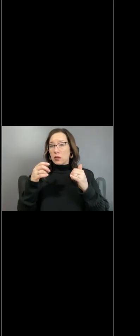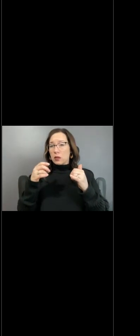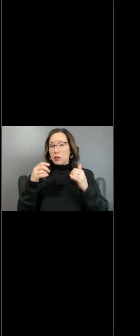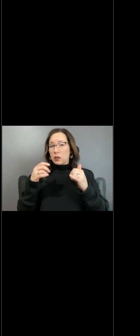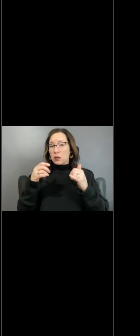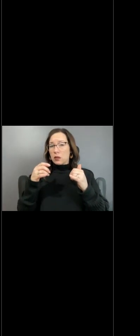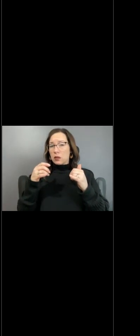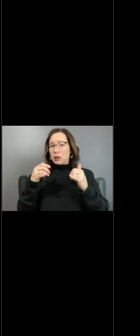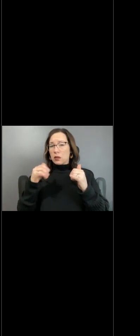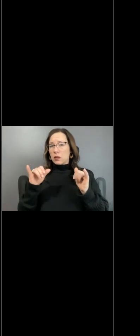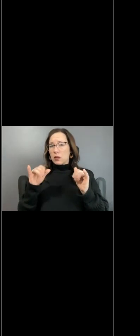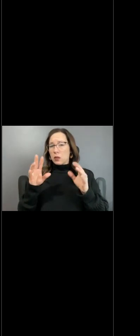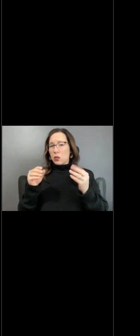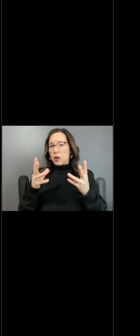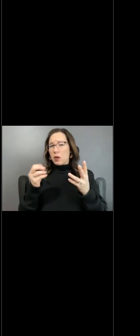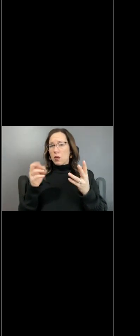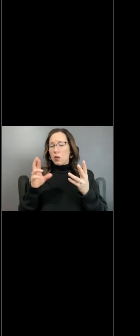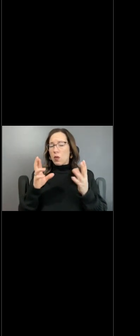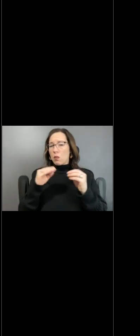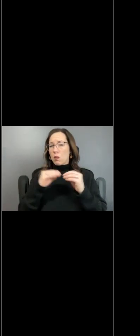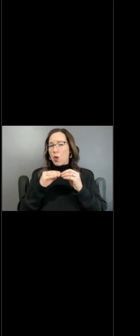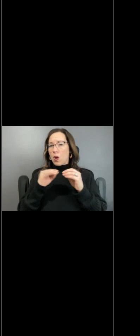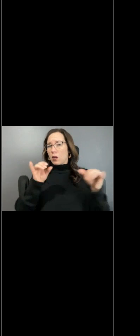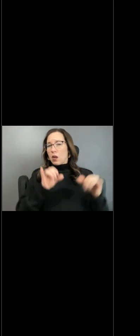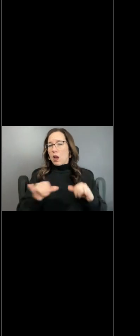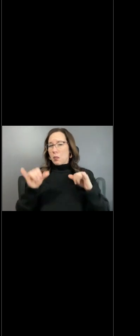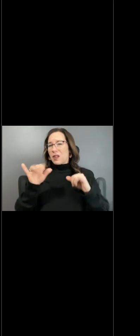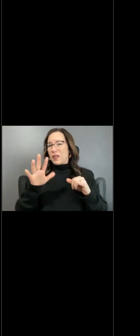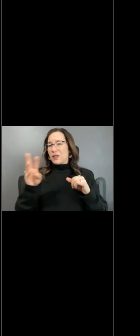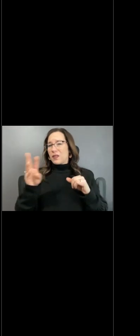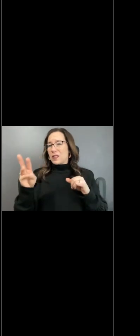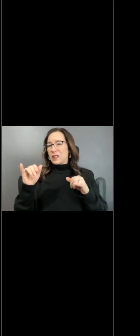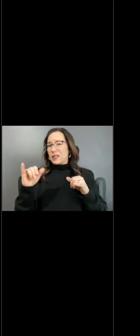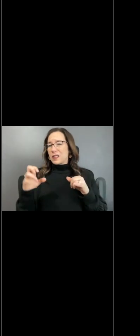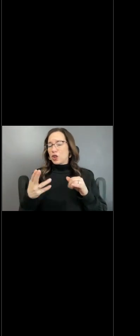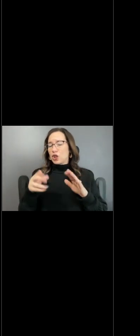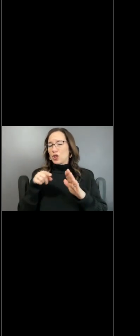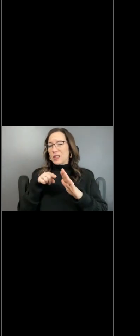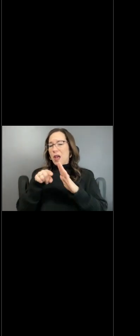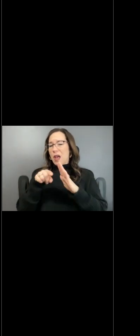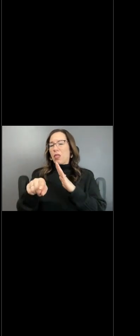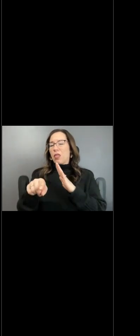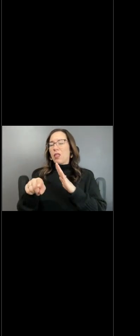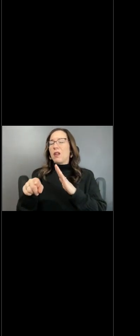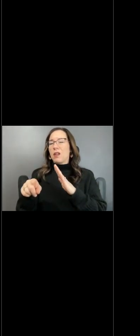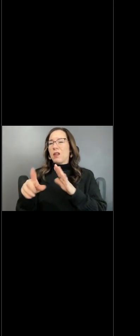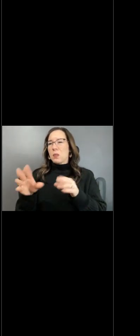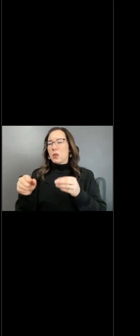the more common 56-inch depth be provided?